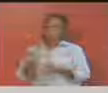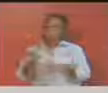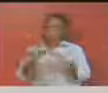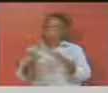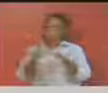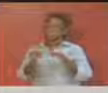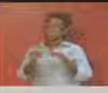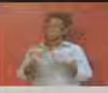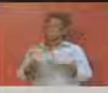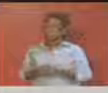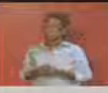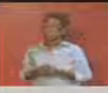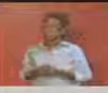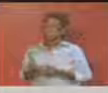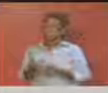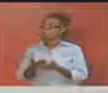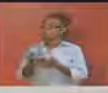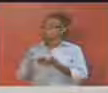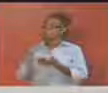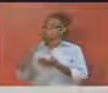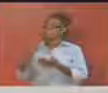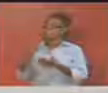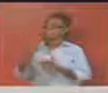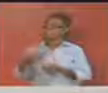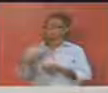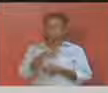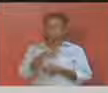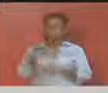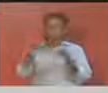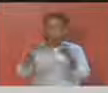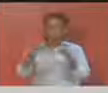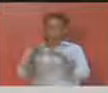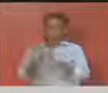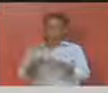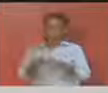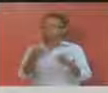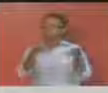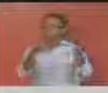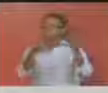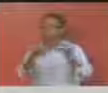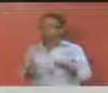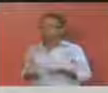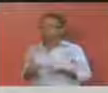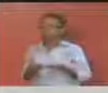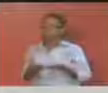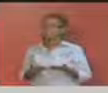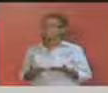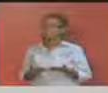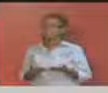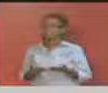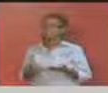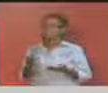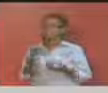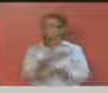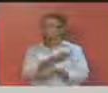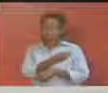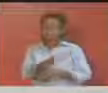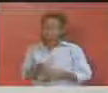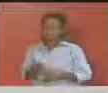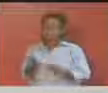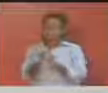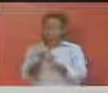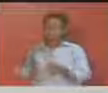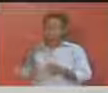have signed off on the Astrazeneca vaccines via COVAX, we had to sign an